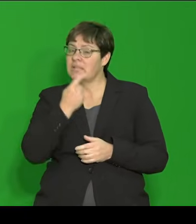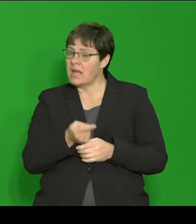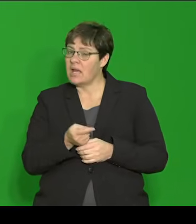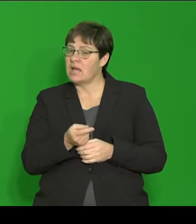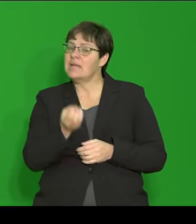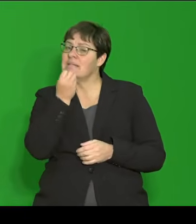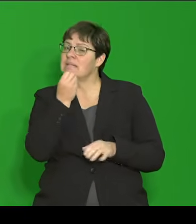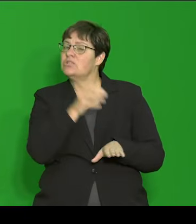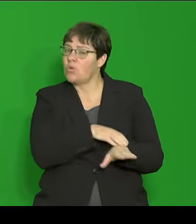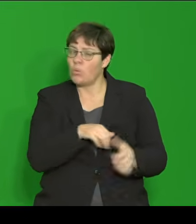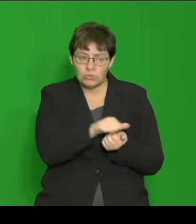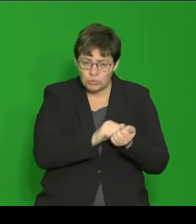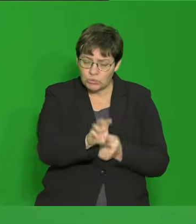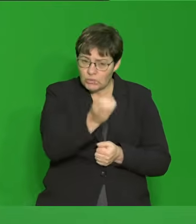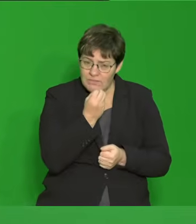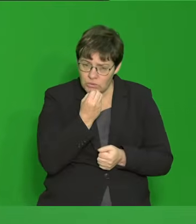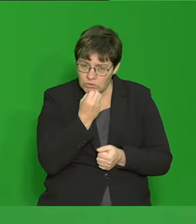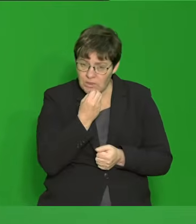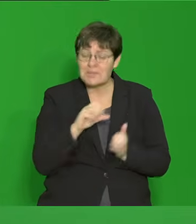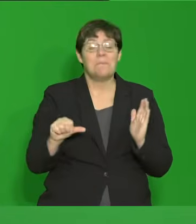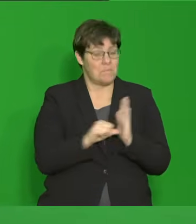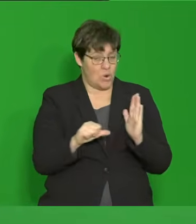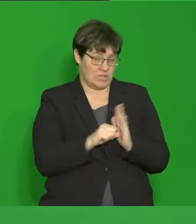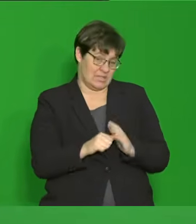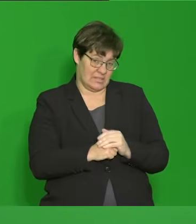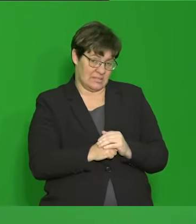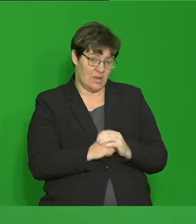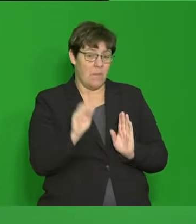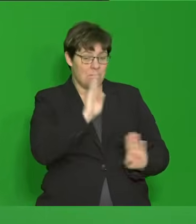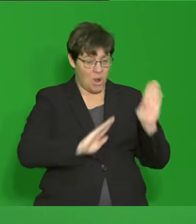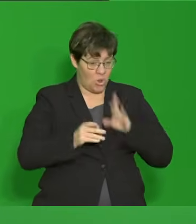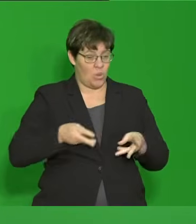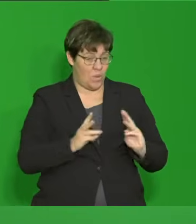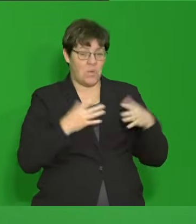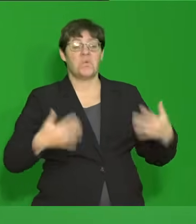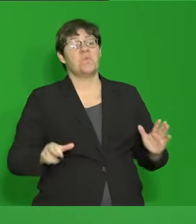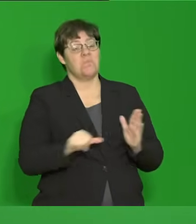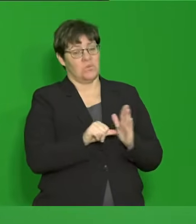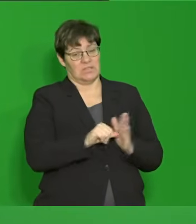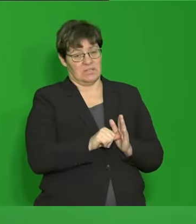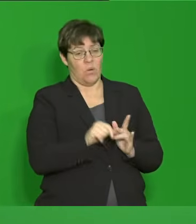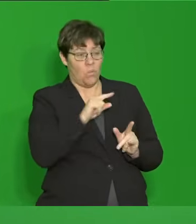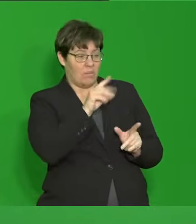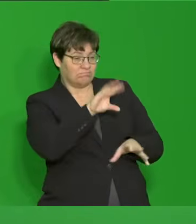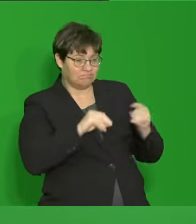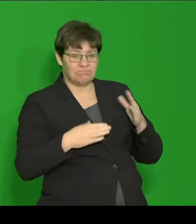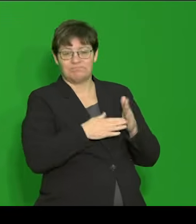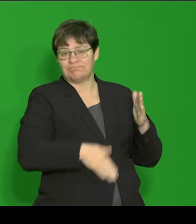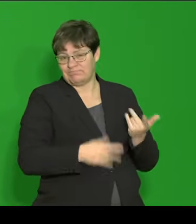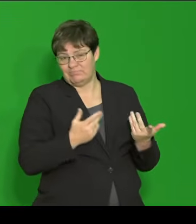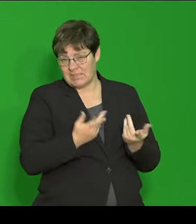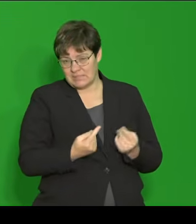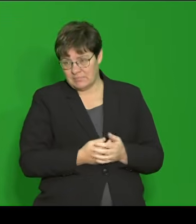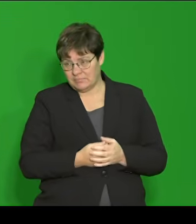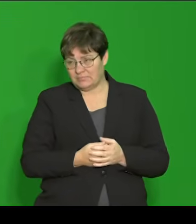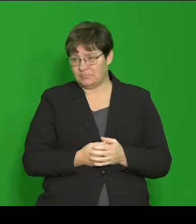you to eat slow and chew your food, there's a lot of significance in that from a biological perspective. So remember that fact.